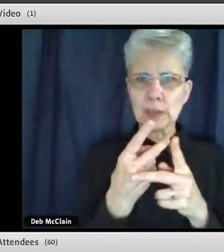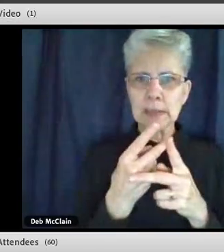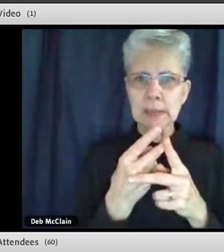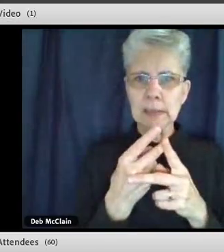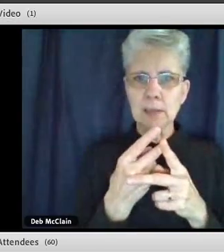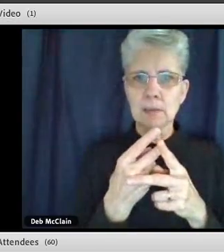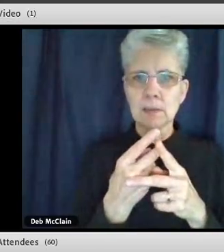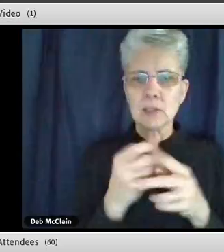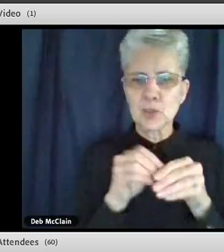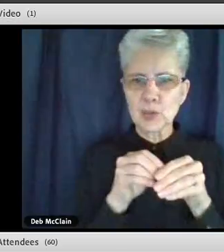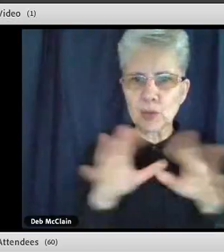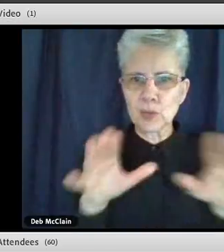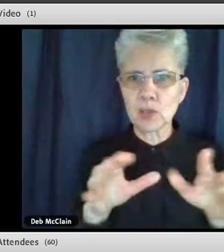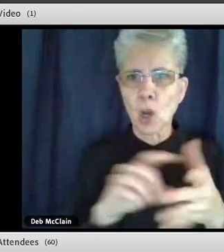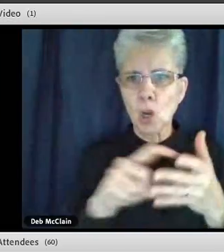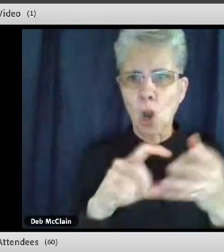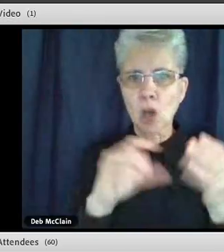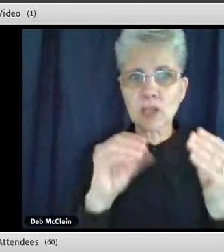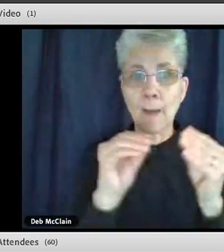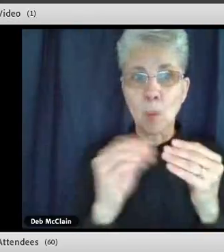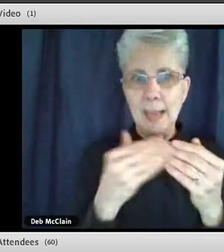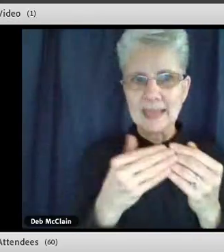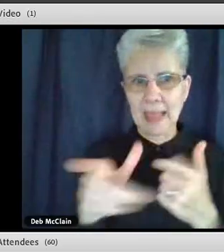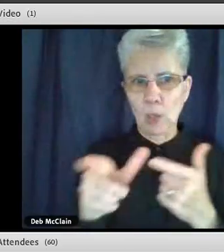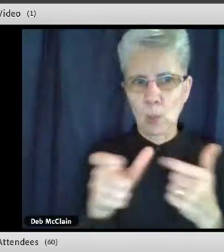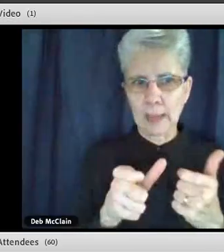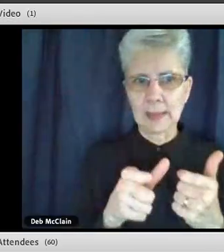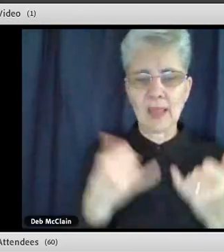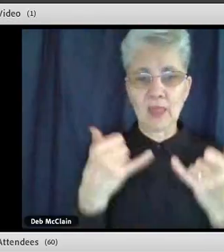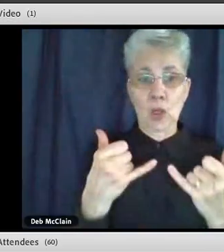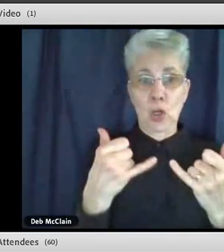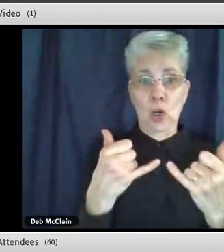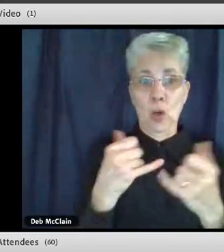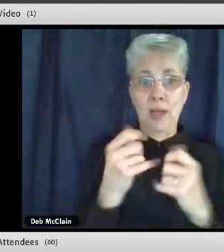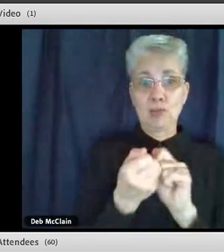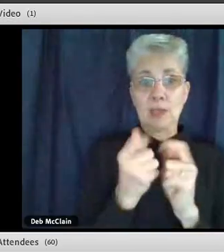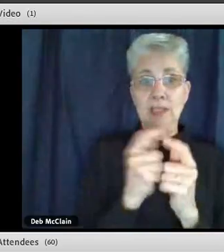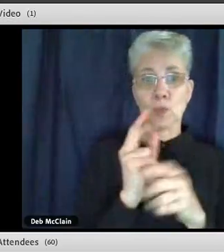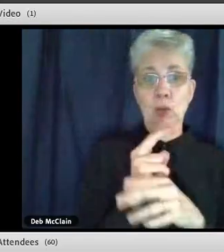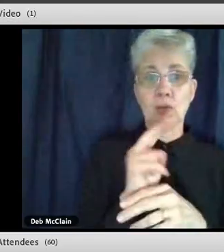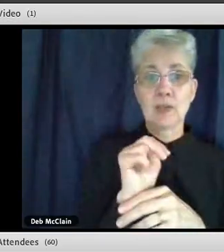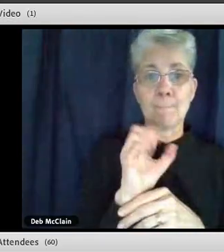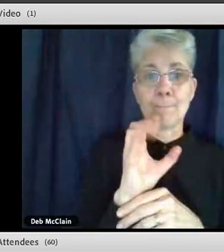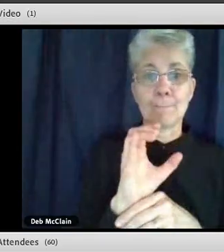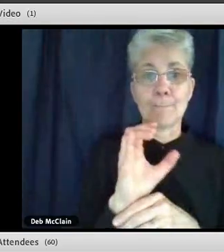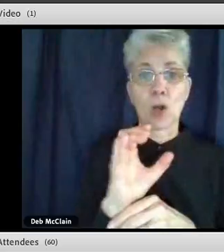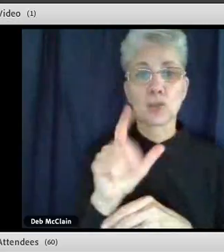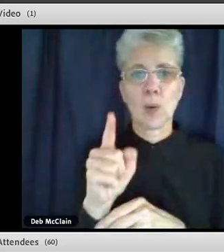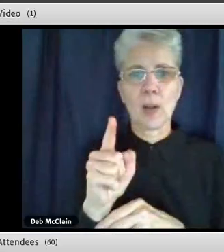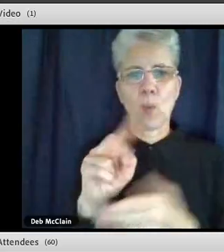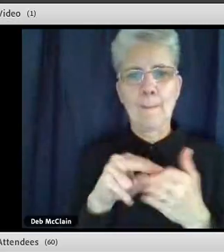more easily and quickly. The current version that we use is MARC 21, 21 standing for the